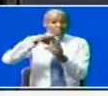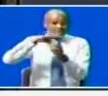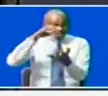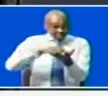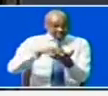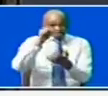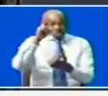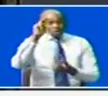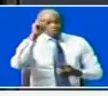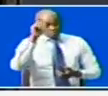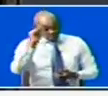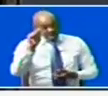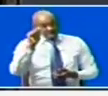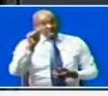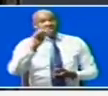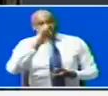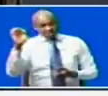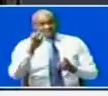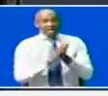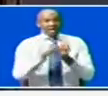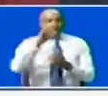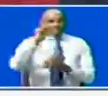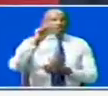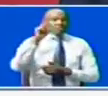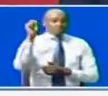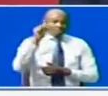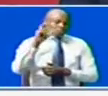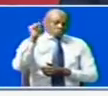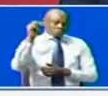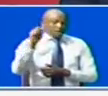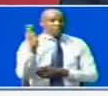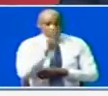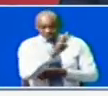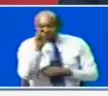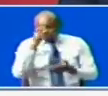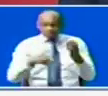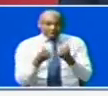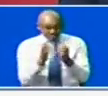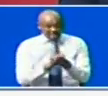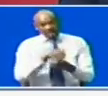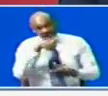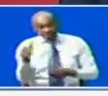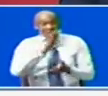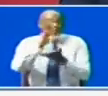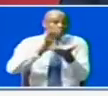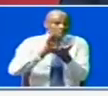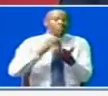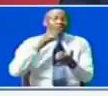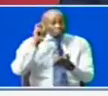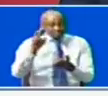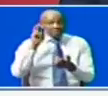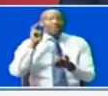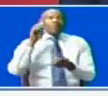Suna East and Suna West in Migori town, and across also all the other constituencies around, to just find out what will be happening. Will there be